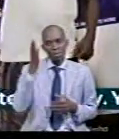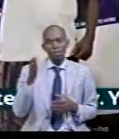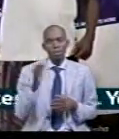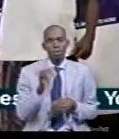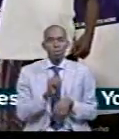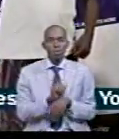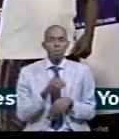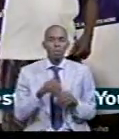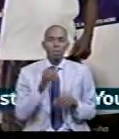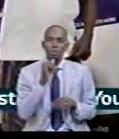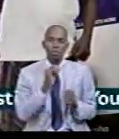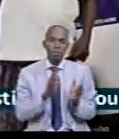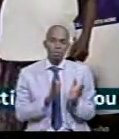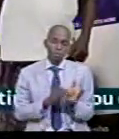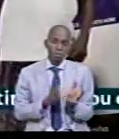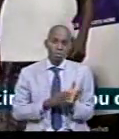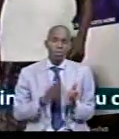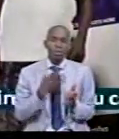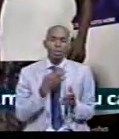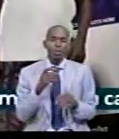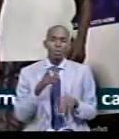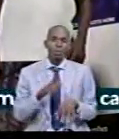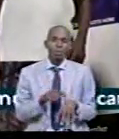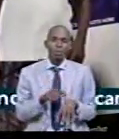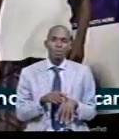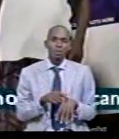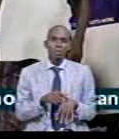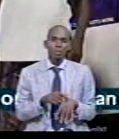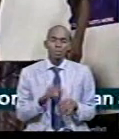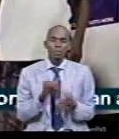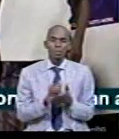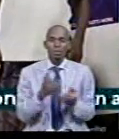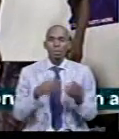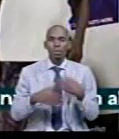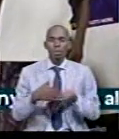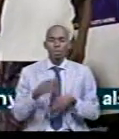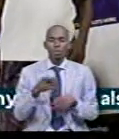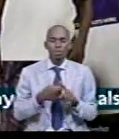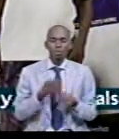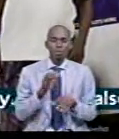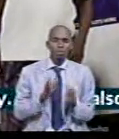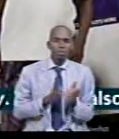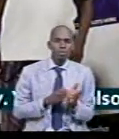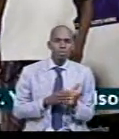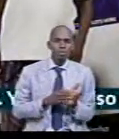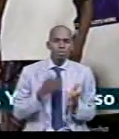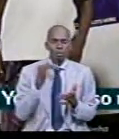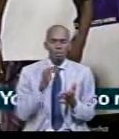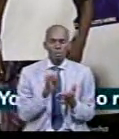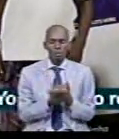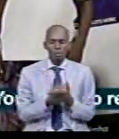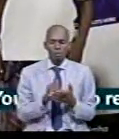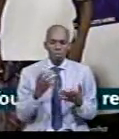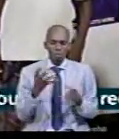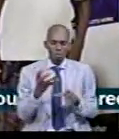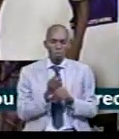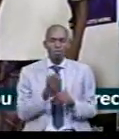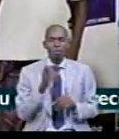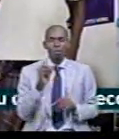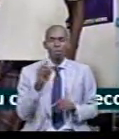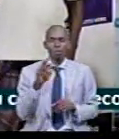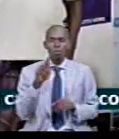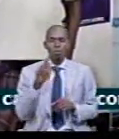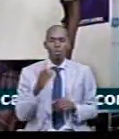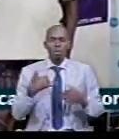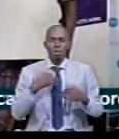one day, he came from school, and before he realized he could not do anything, he was down with stroke. He has suffered this problem for long,